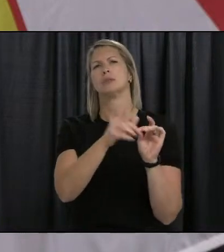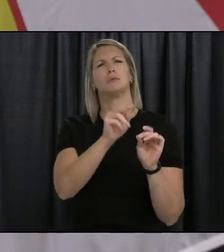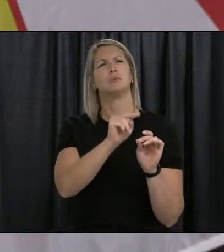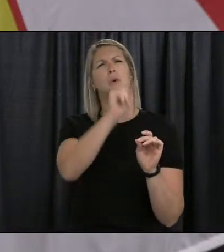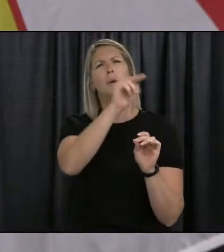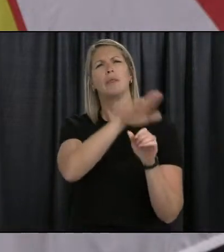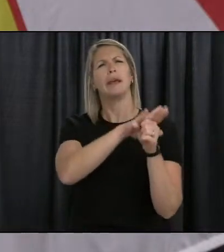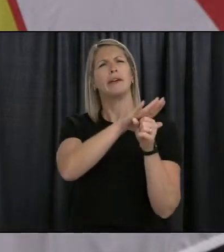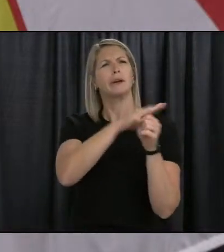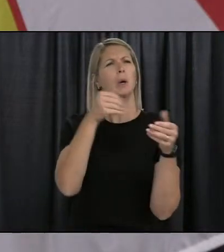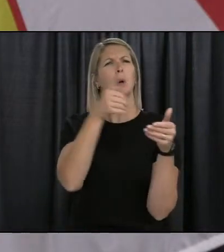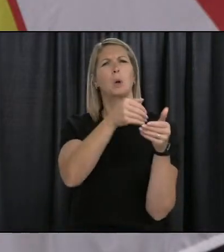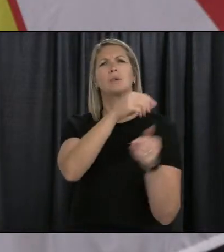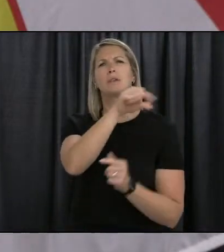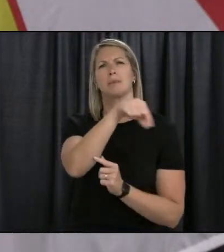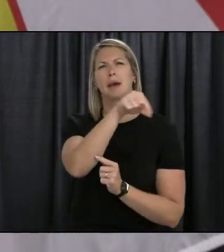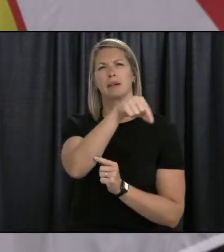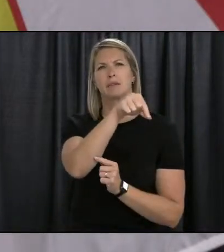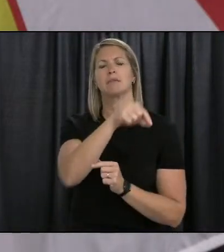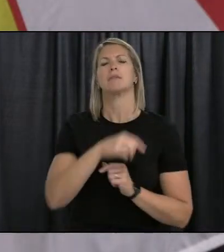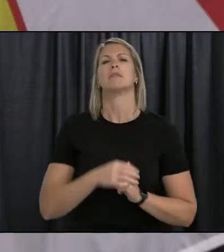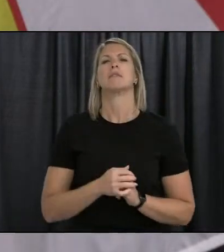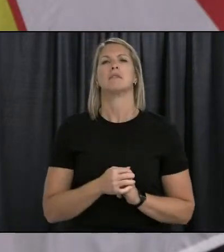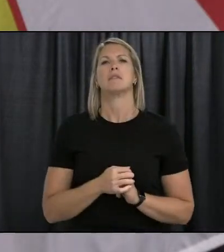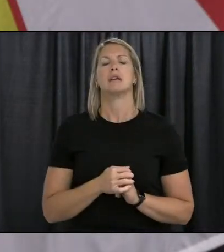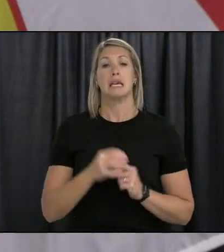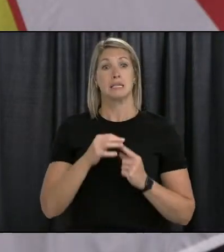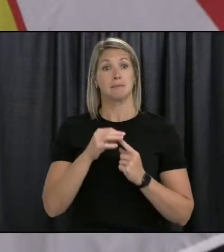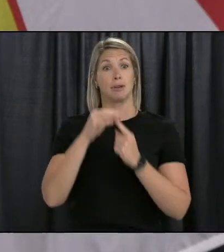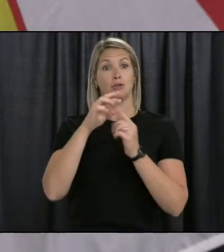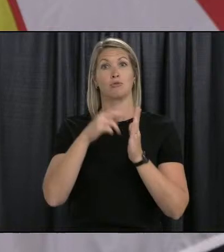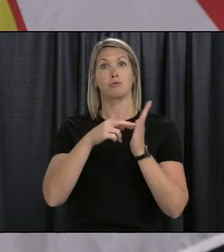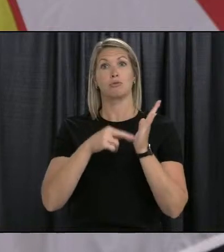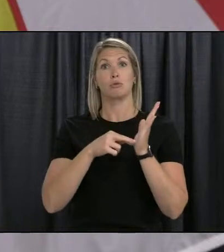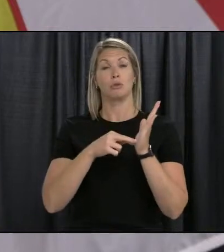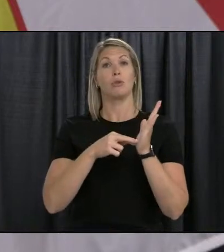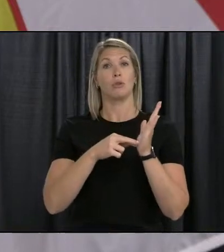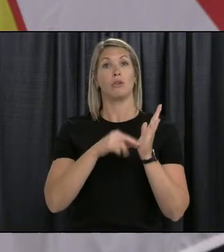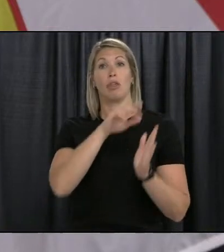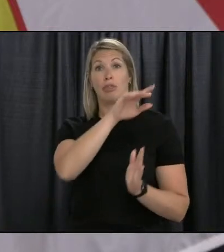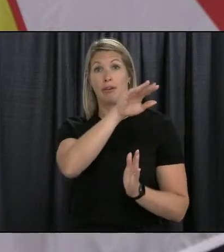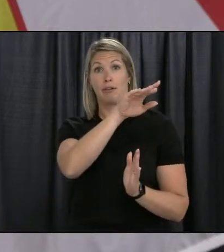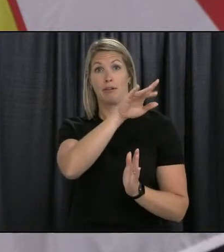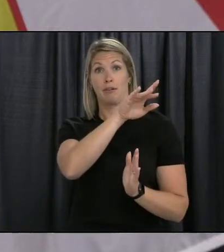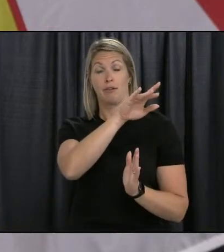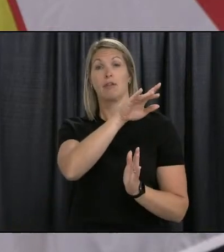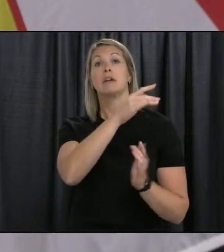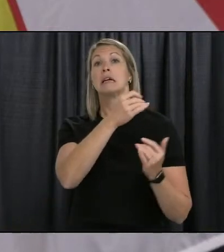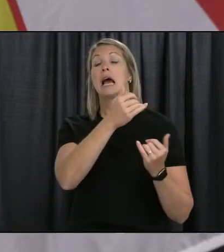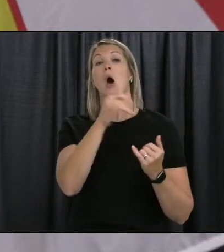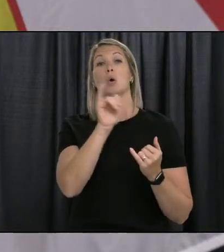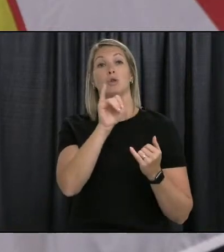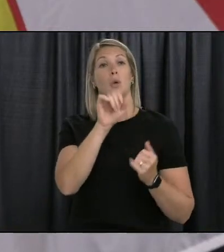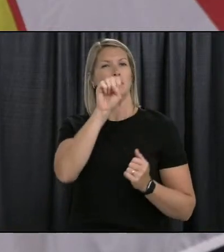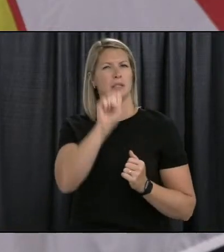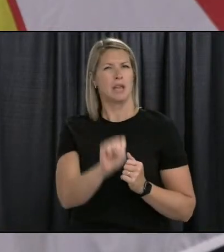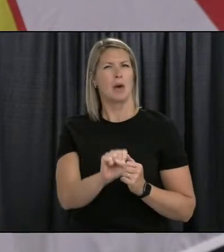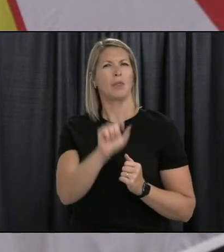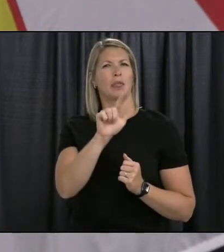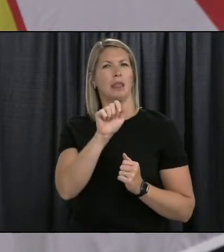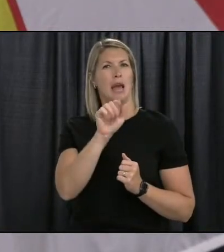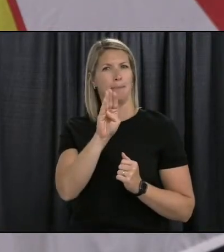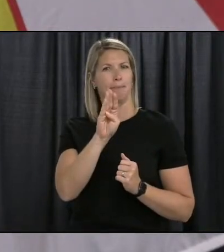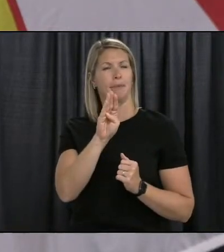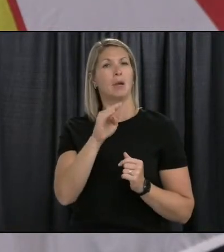region of Quebec. The special measures orders that apply to communities in the Quebec Lower North Shore and the Labrador Straits, as well as the Fremont and